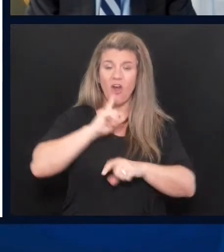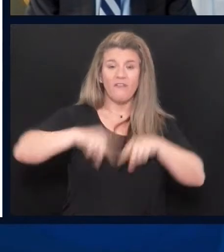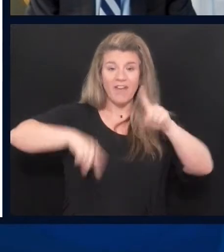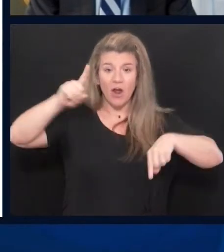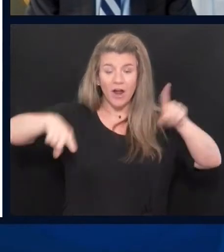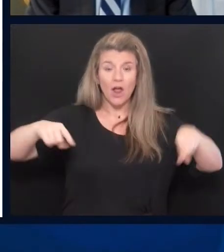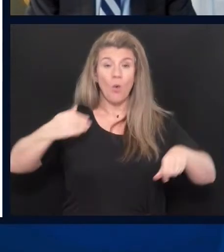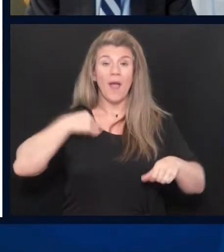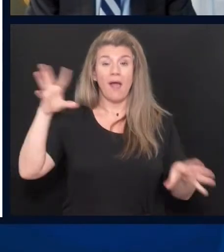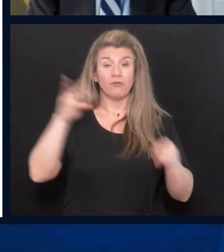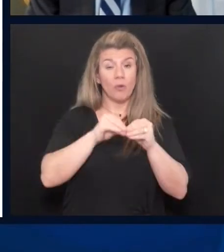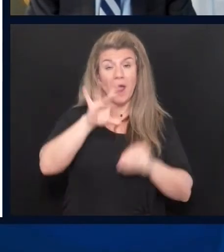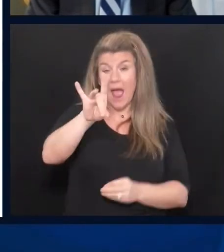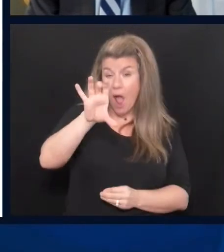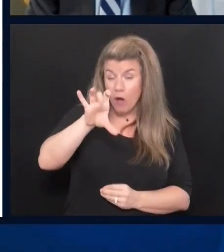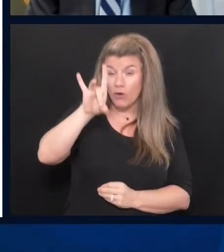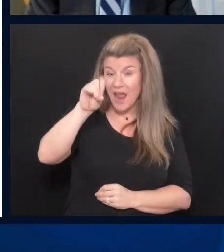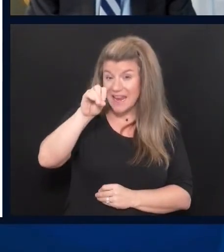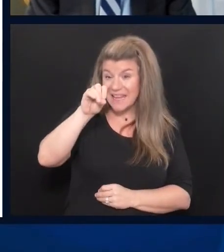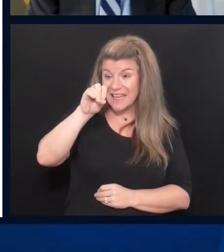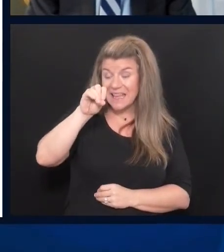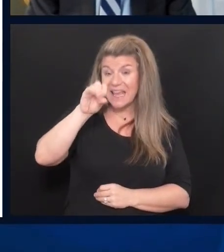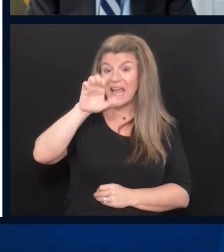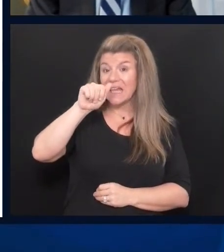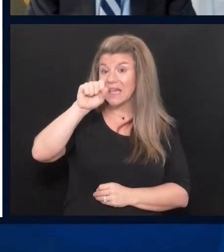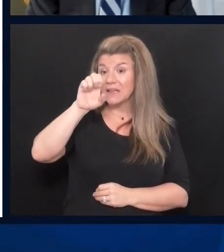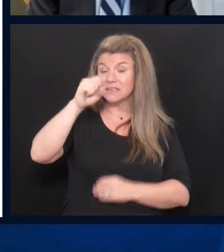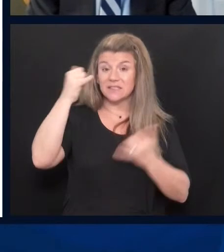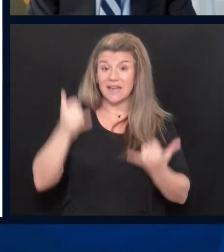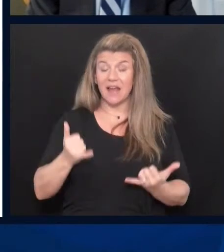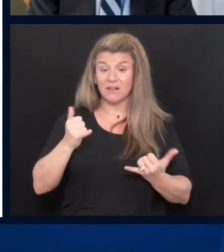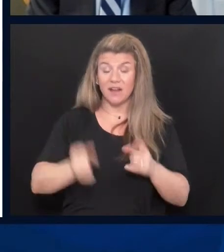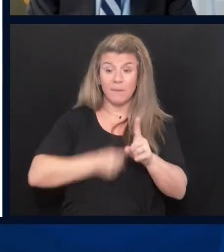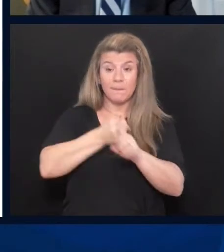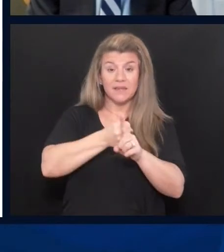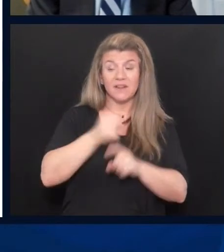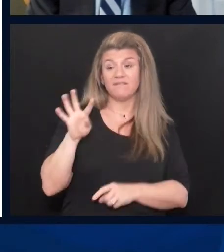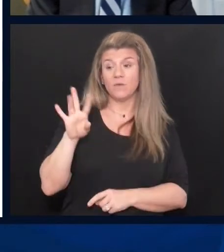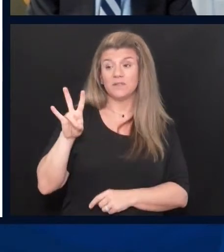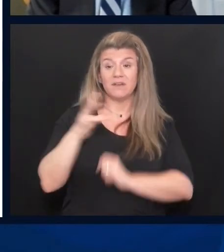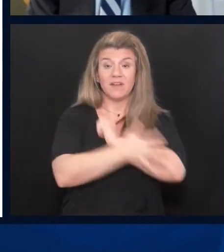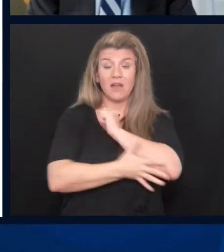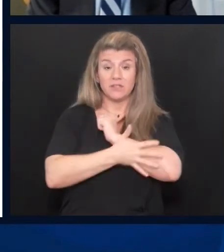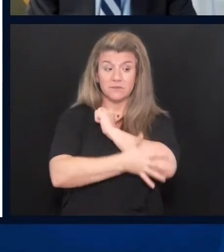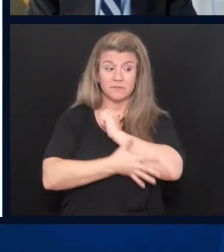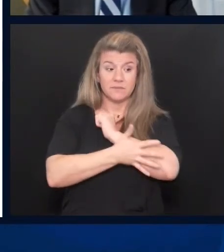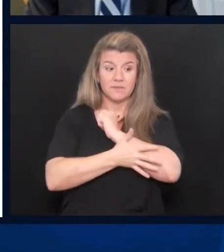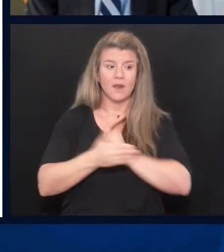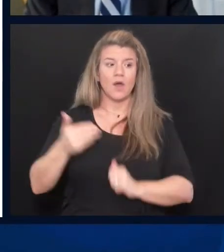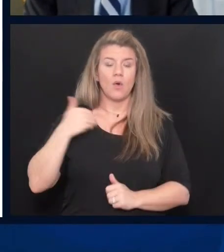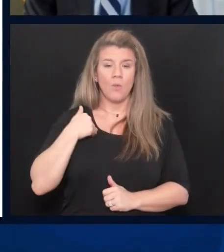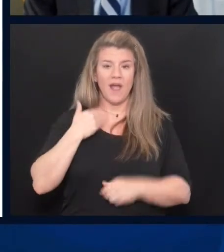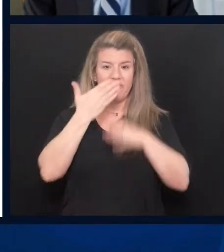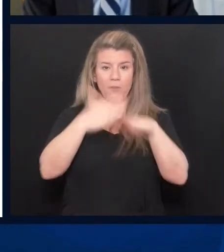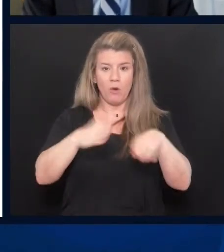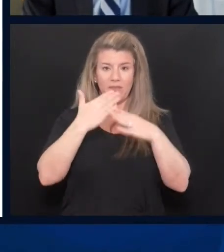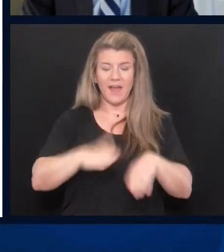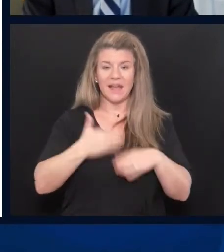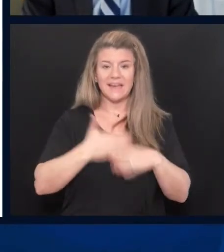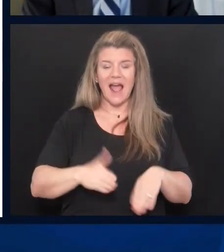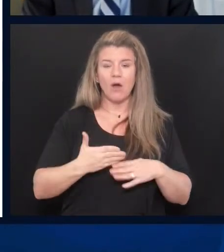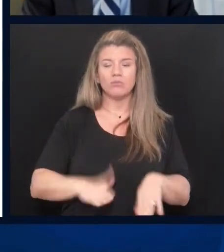total of 880 cases right now affecting 47 counties. We have broken that down